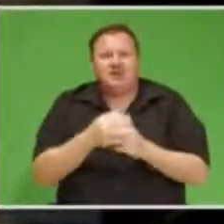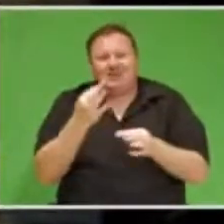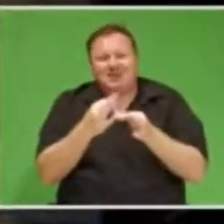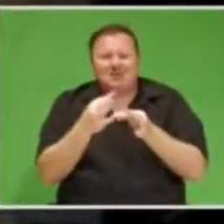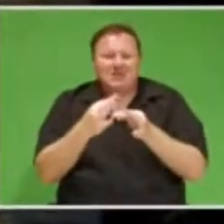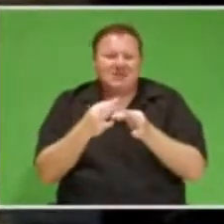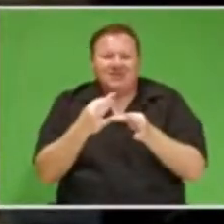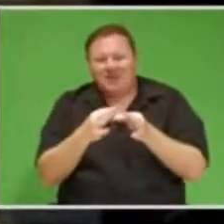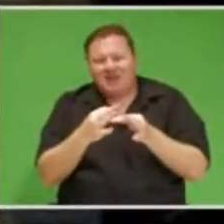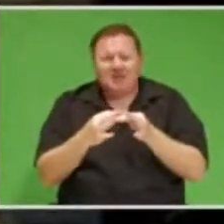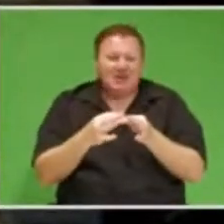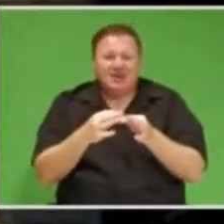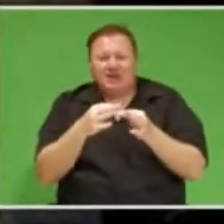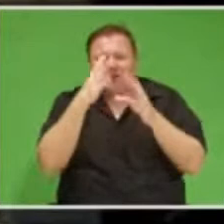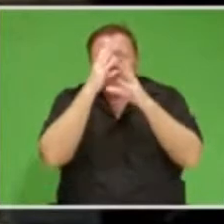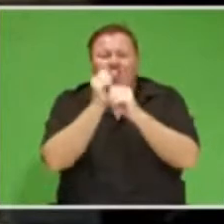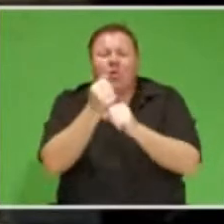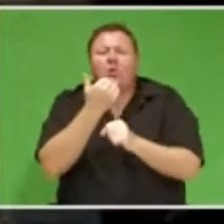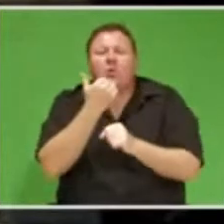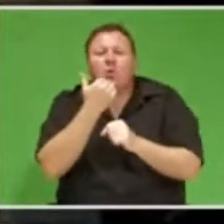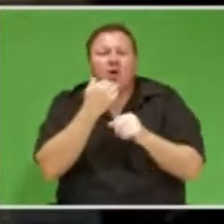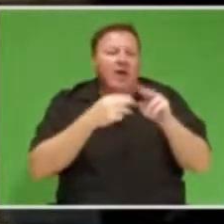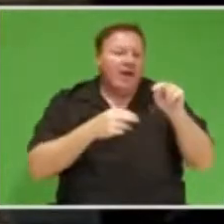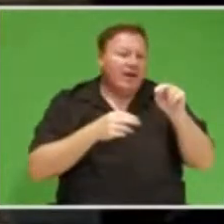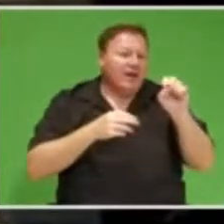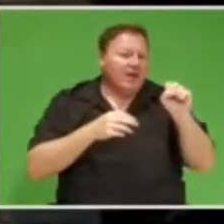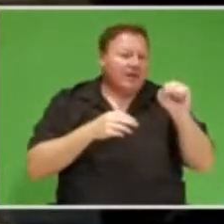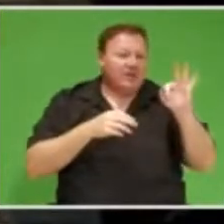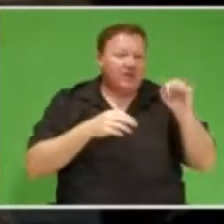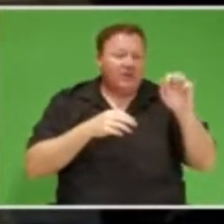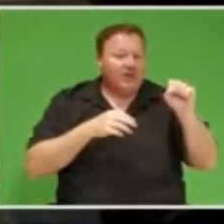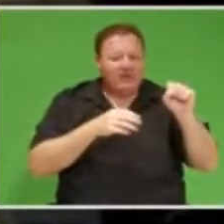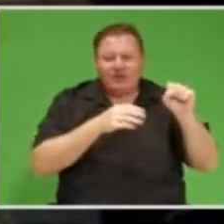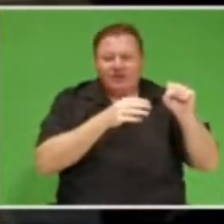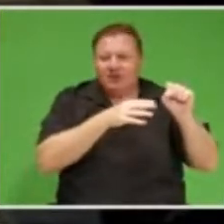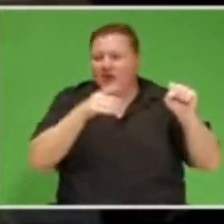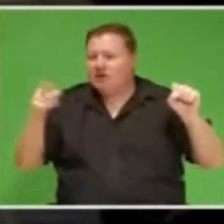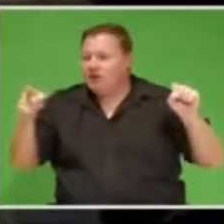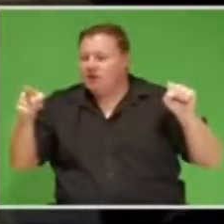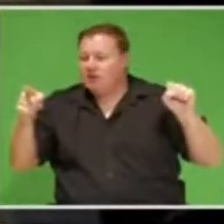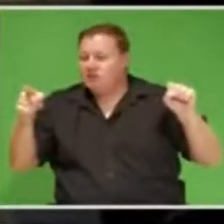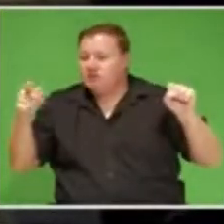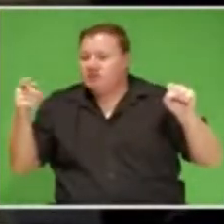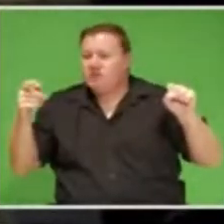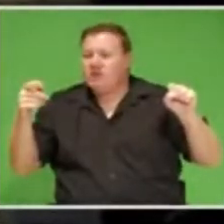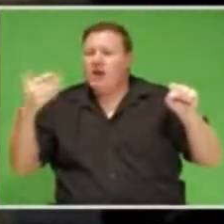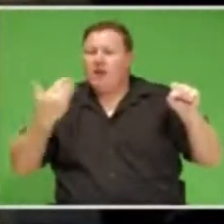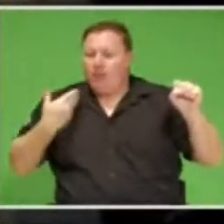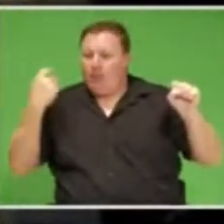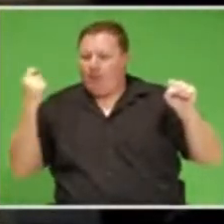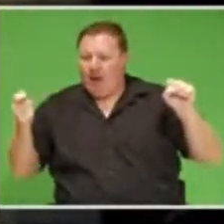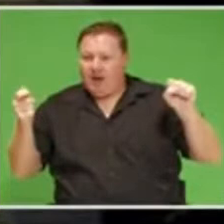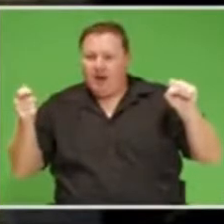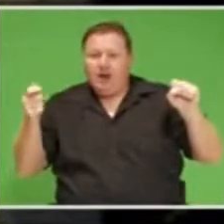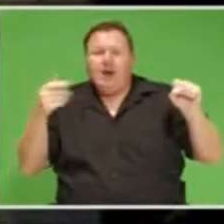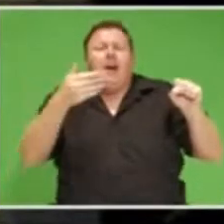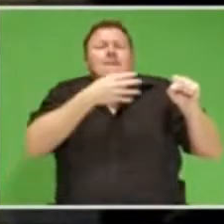current NSFAS criteria, reaching those who are known as the missing middle.